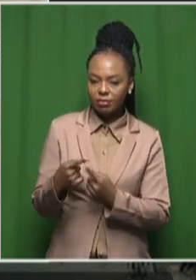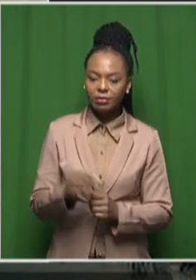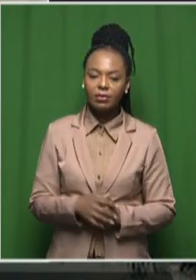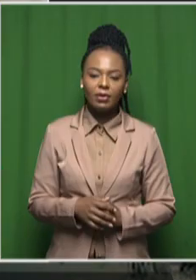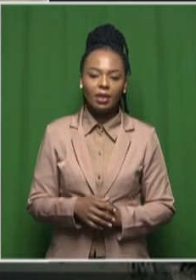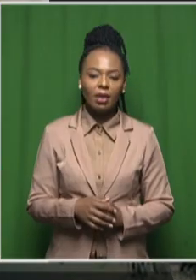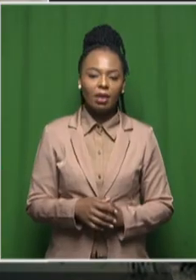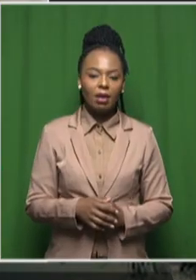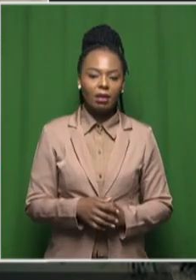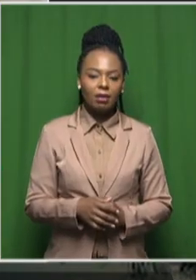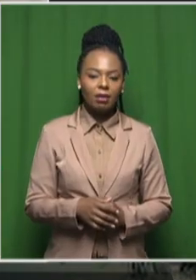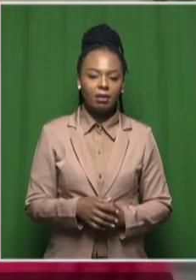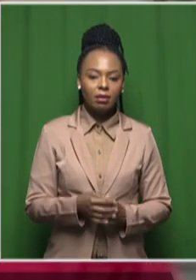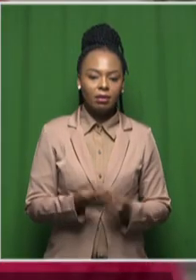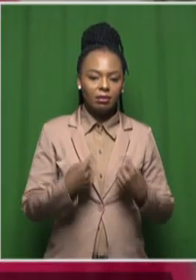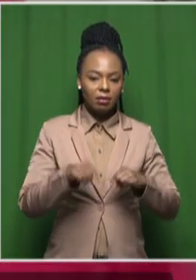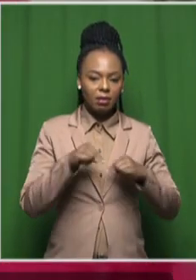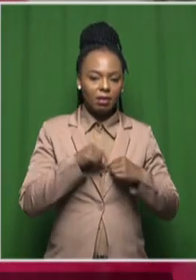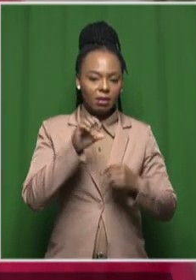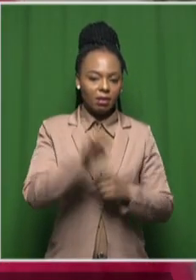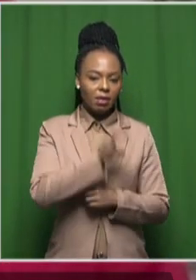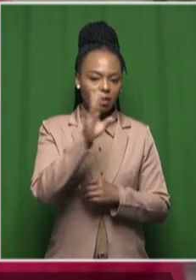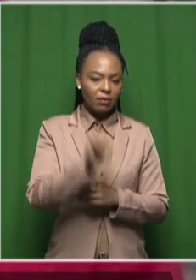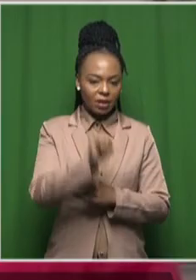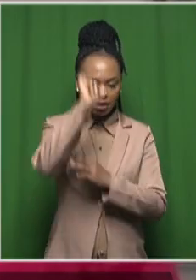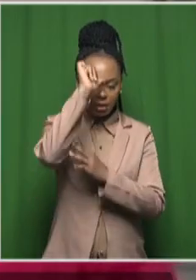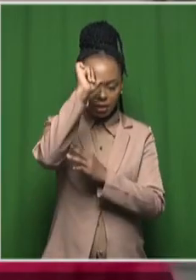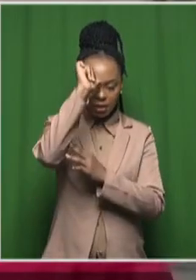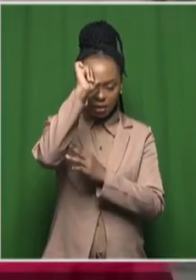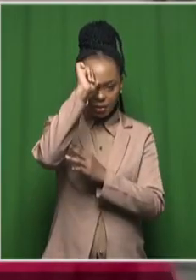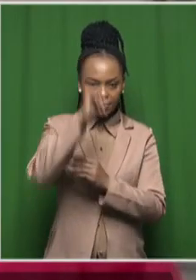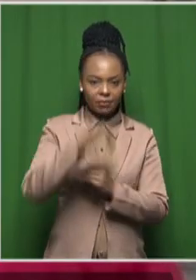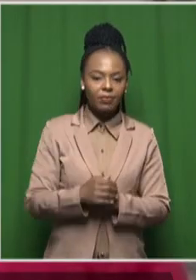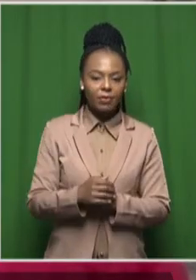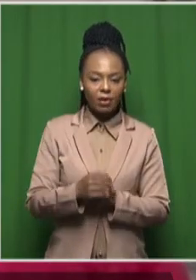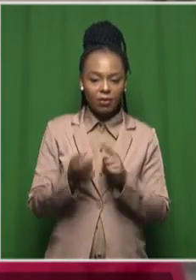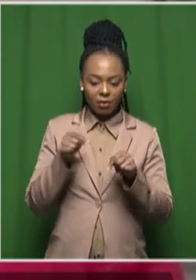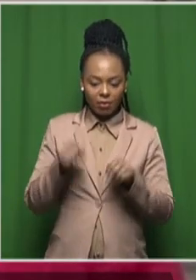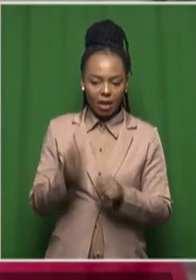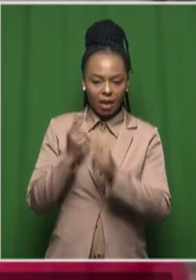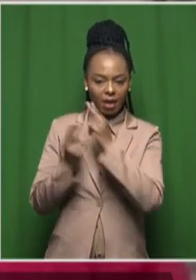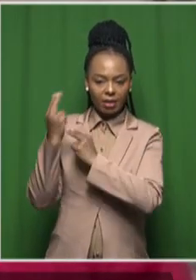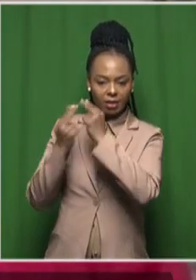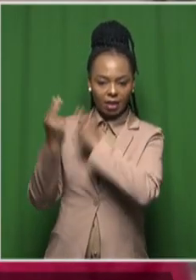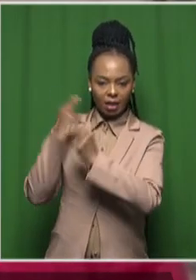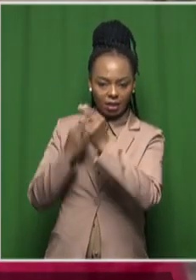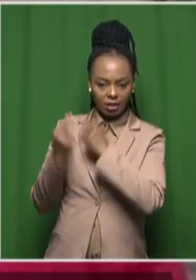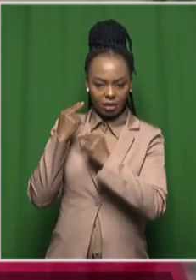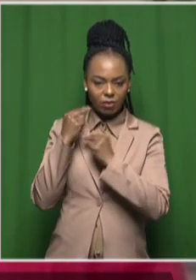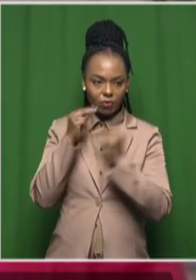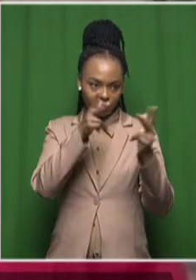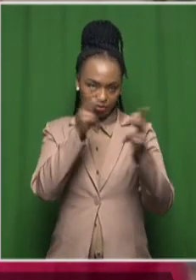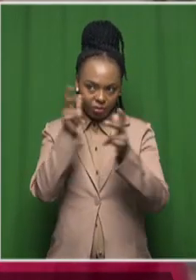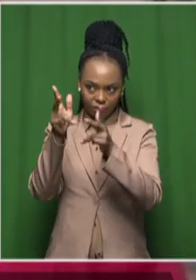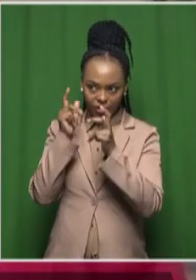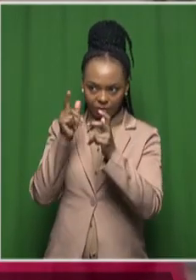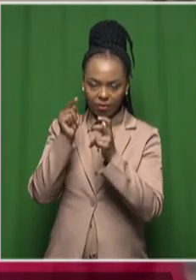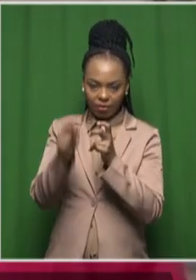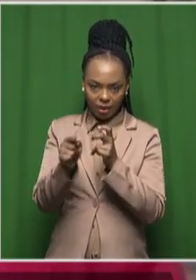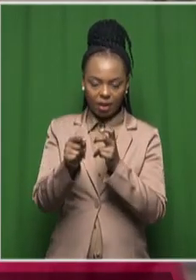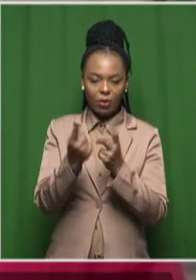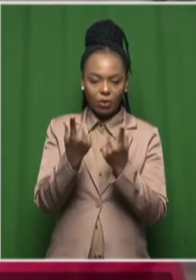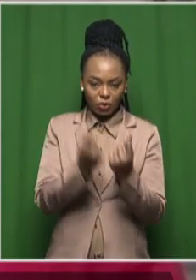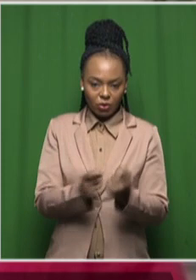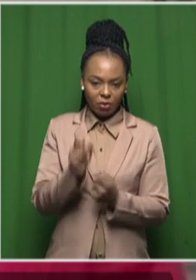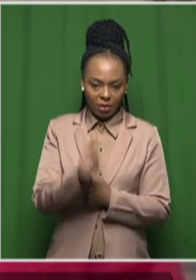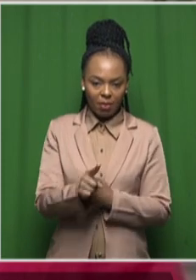We are South African with Indian heritage, and looking at some similarities between the two cultures, they are both so vibrant, full